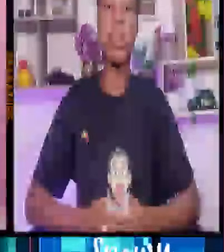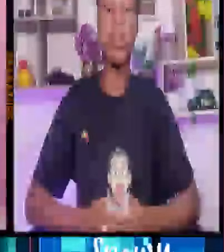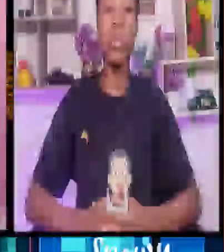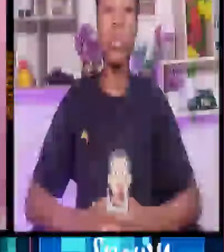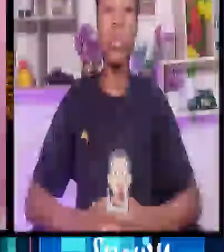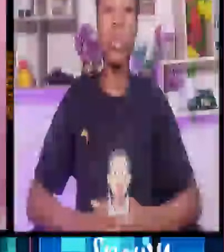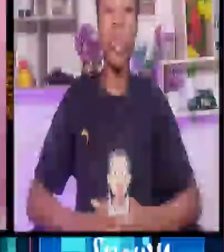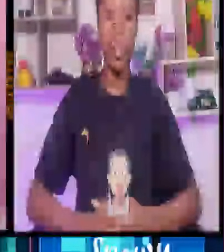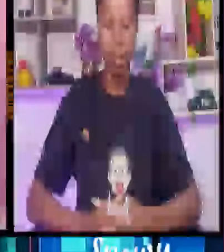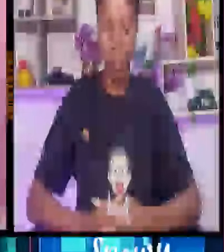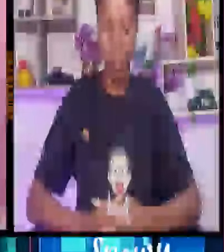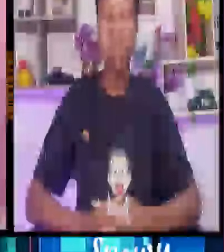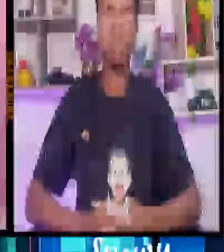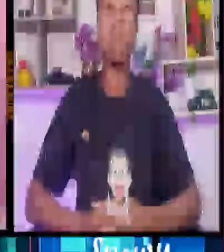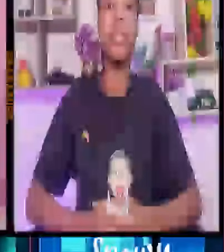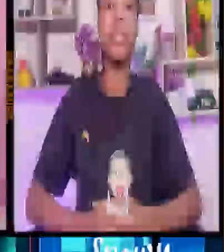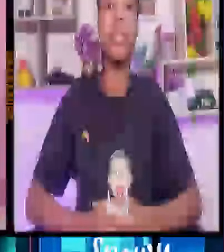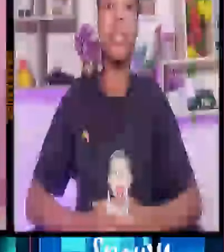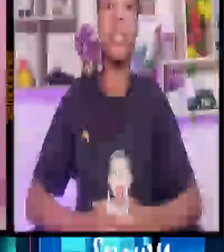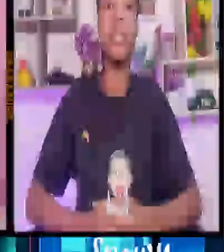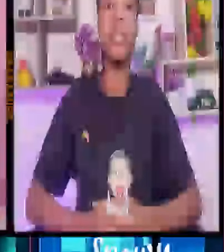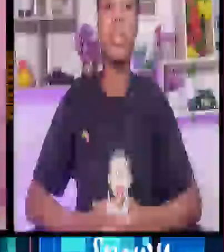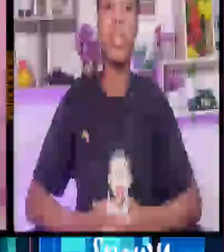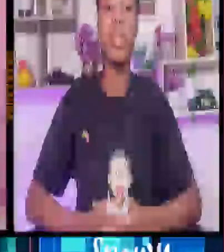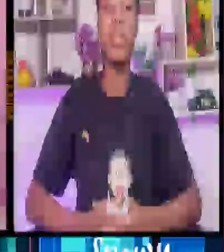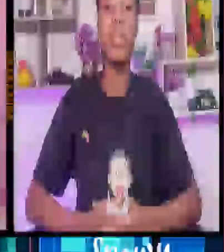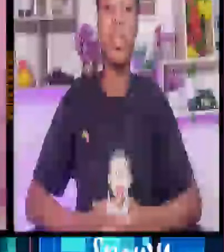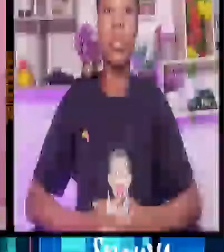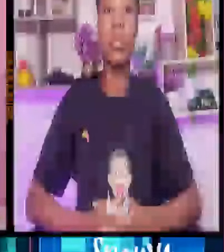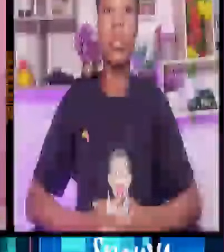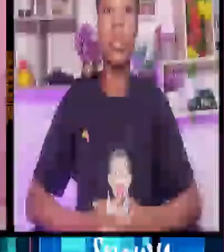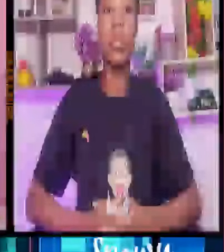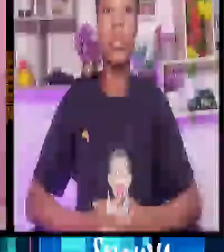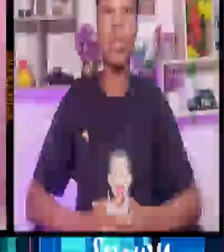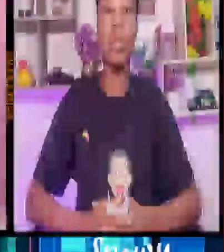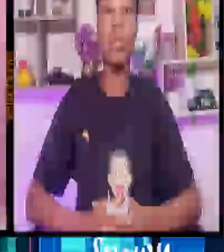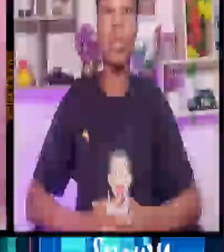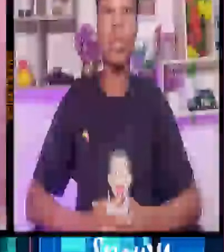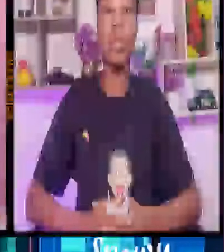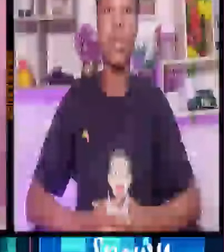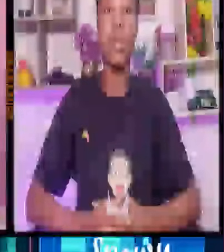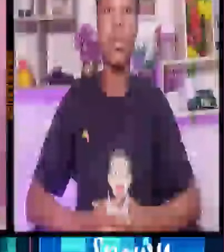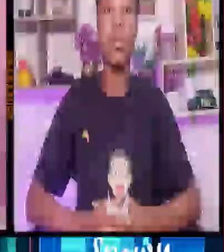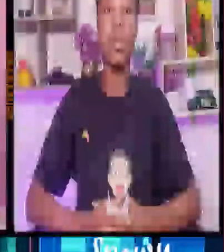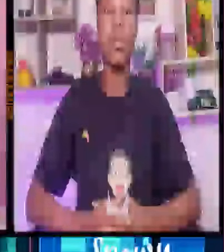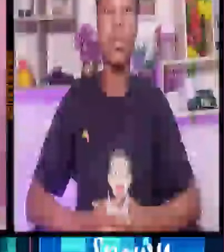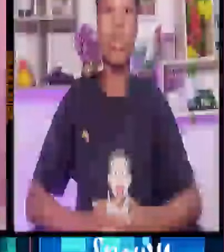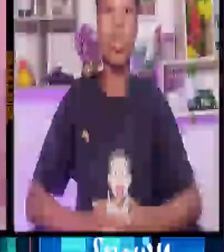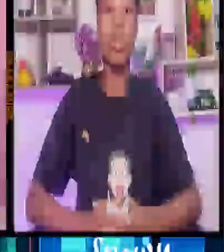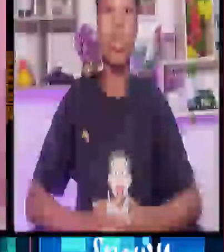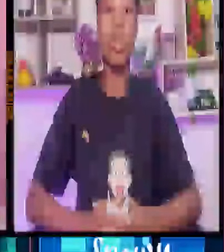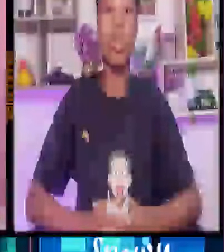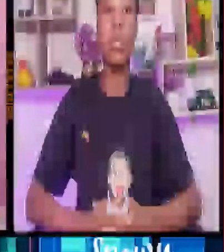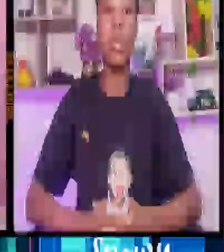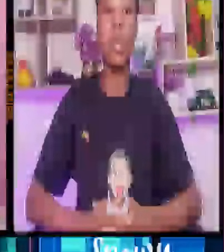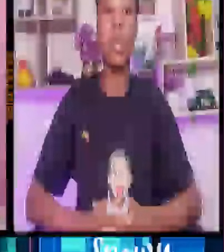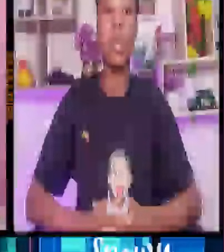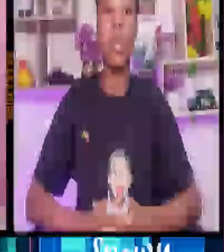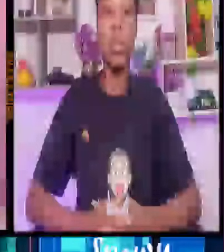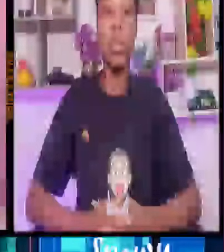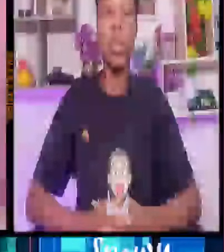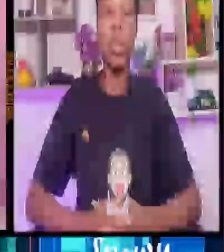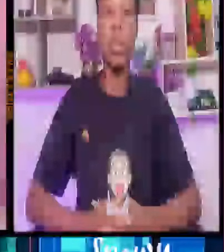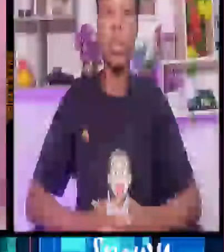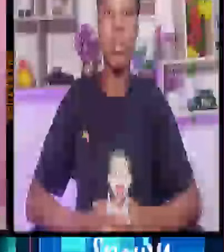add that of our former leader, Professor Dubois. So, looking at all this context, yes, you can come